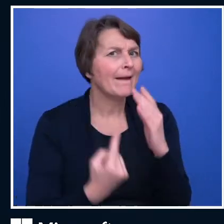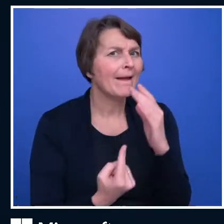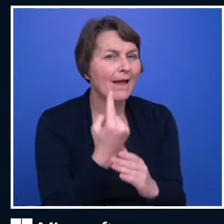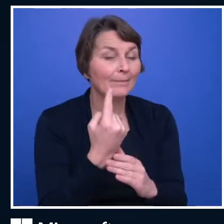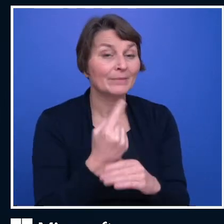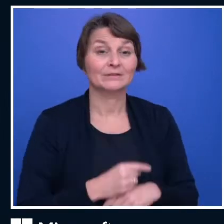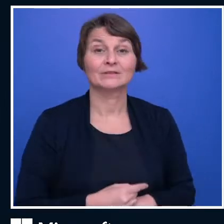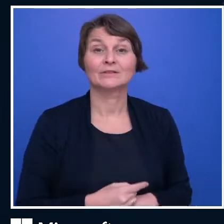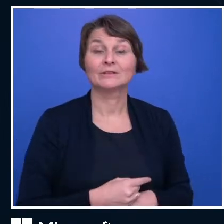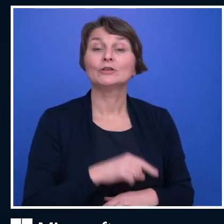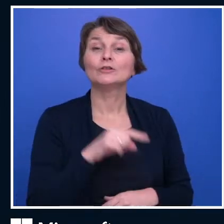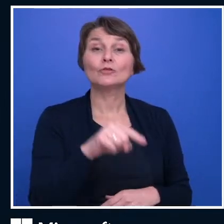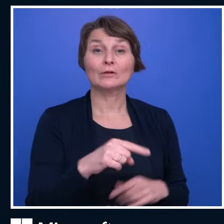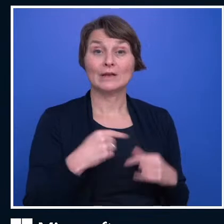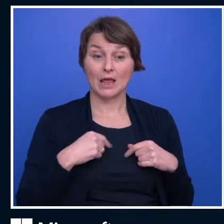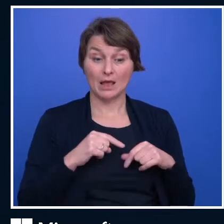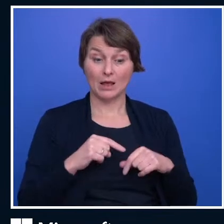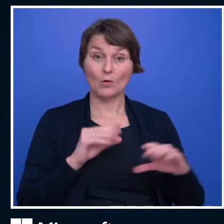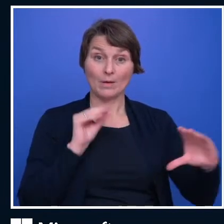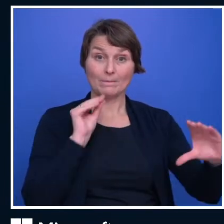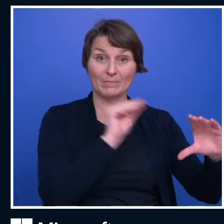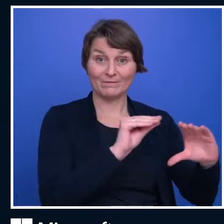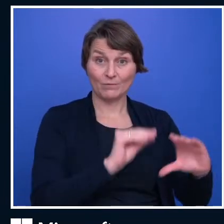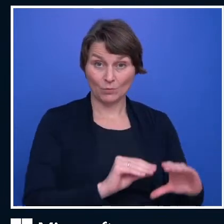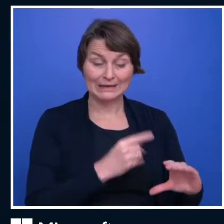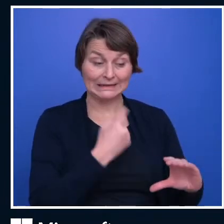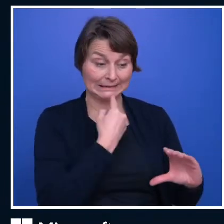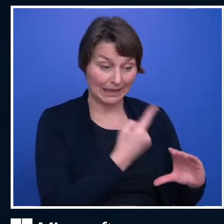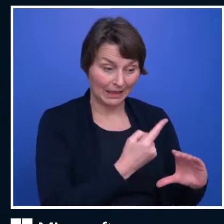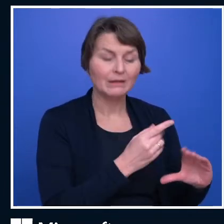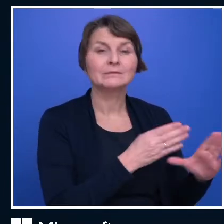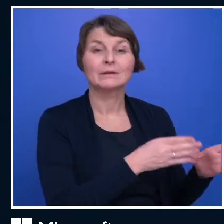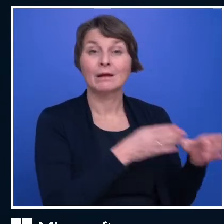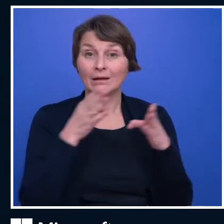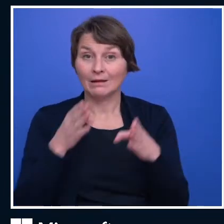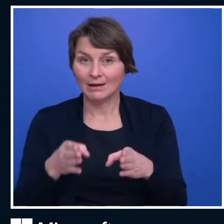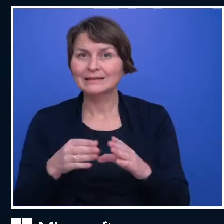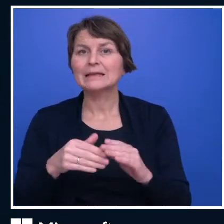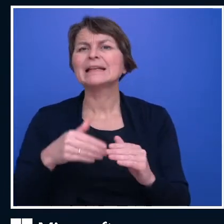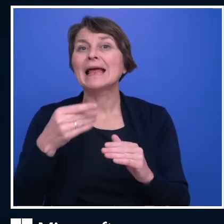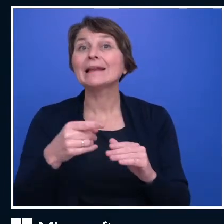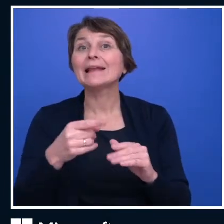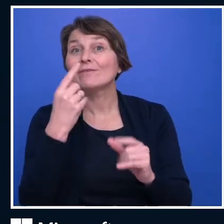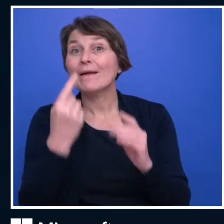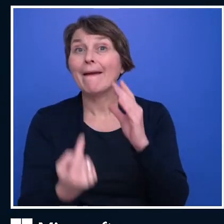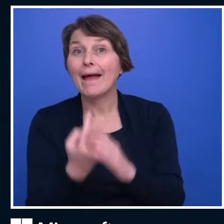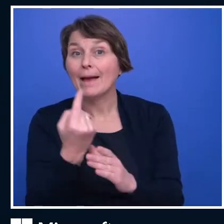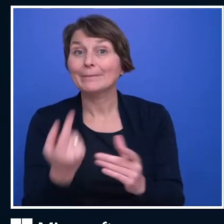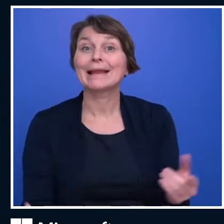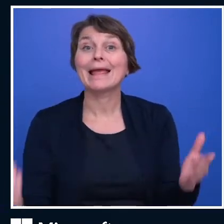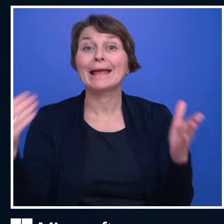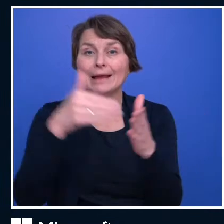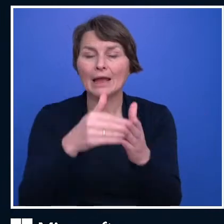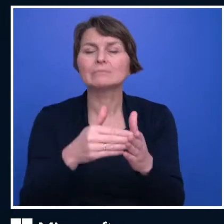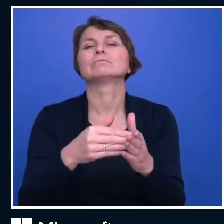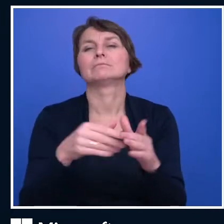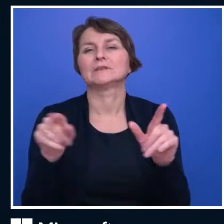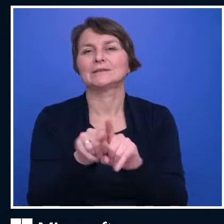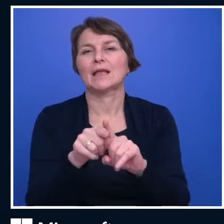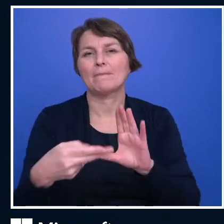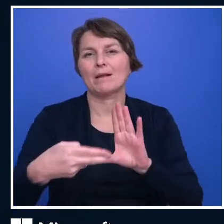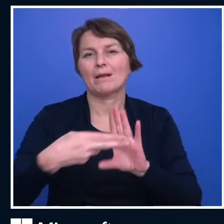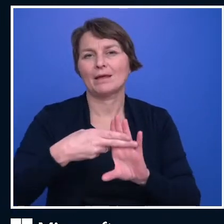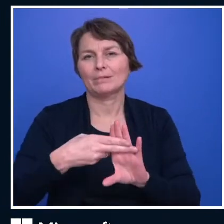data that follows the same pattern should also be labeled similarly. And so, for example, the next time a red light is fed to